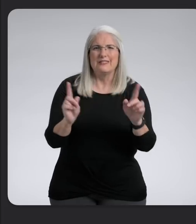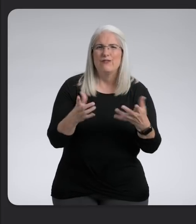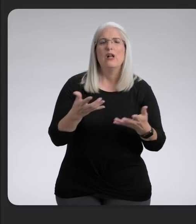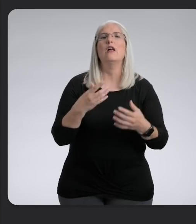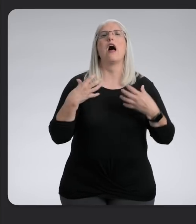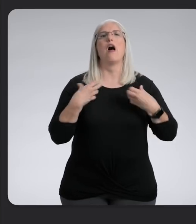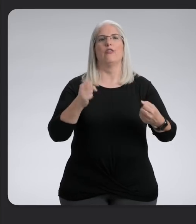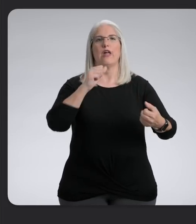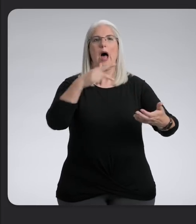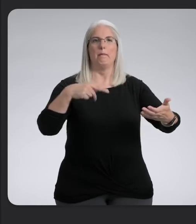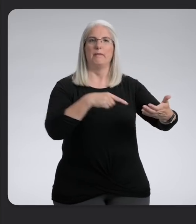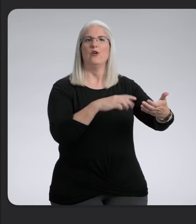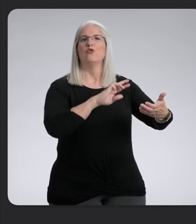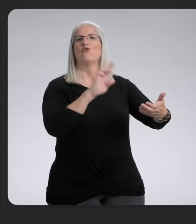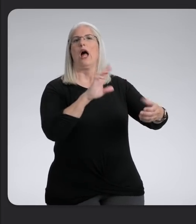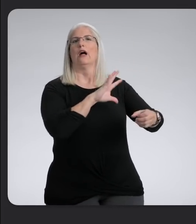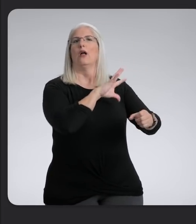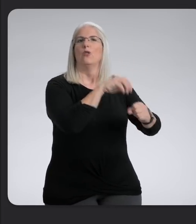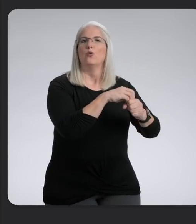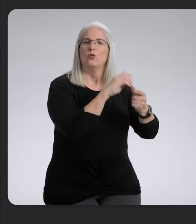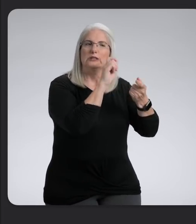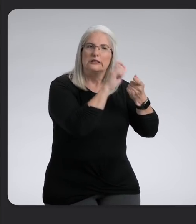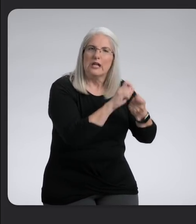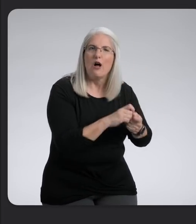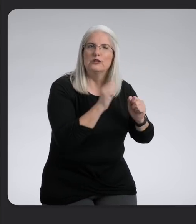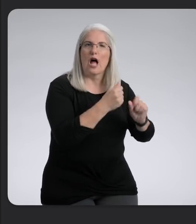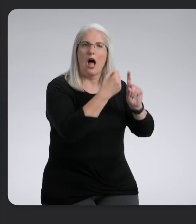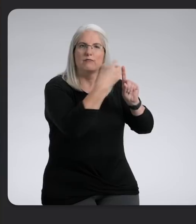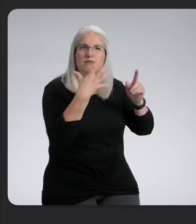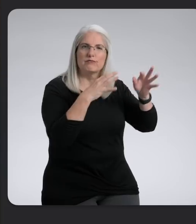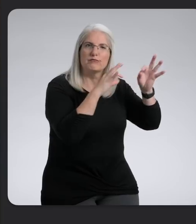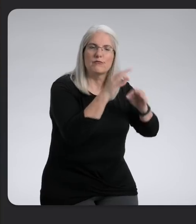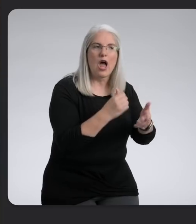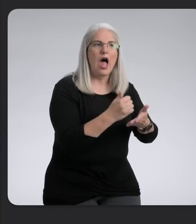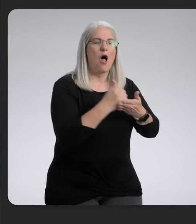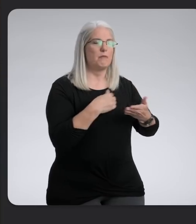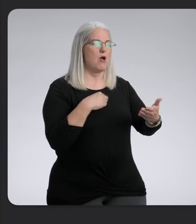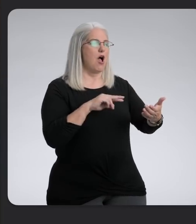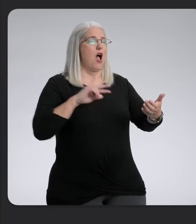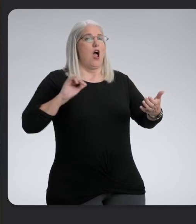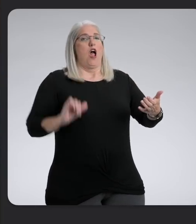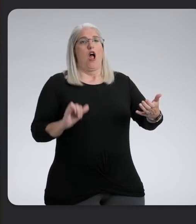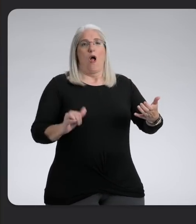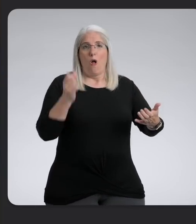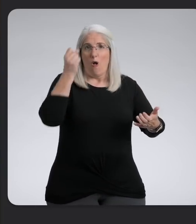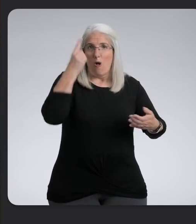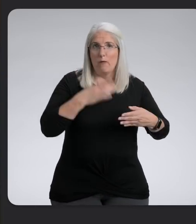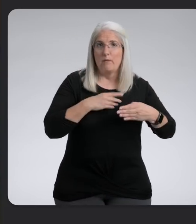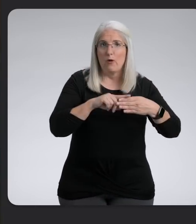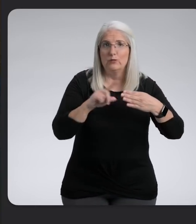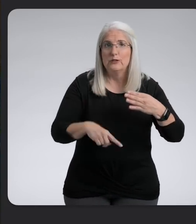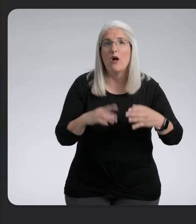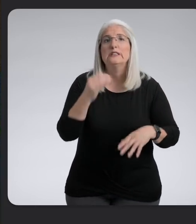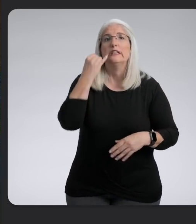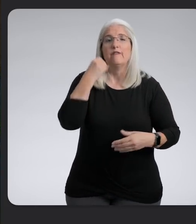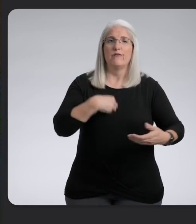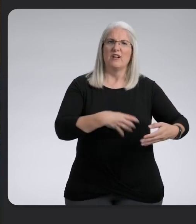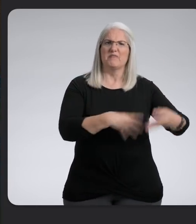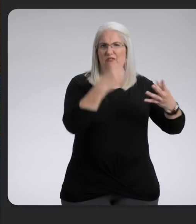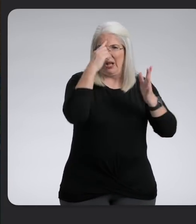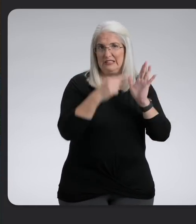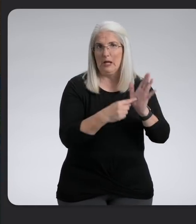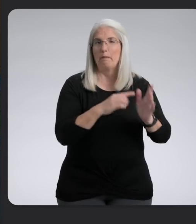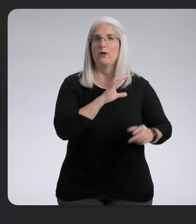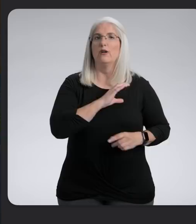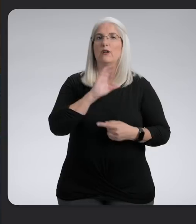detailed descriptions to help you better understand your lab data. For example, when you receive a cholesterol result, you can now see that